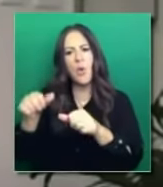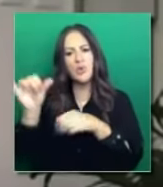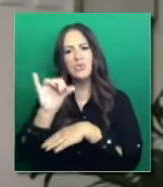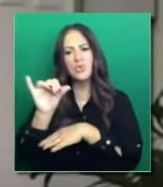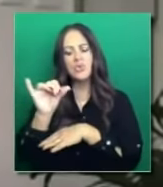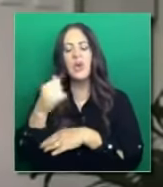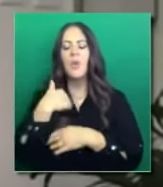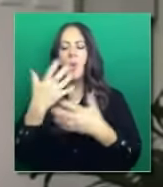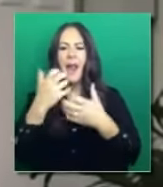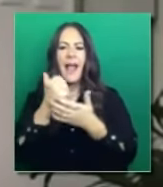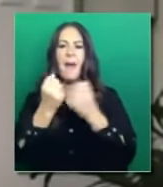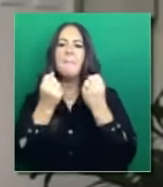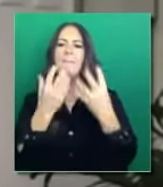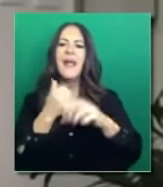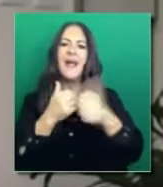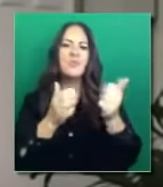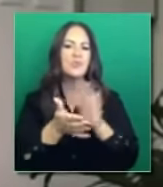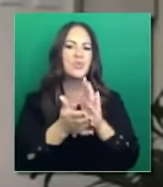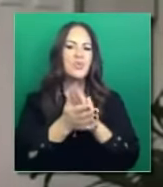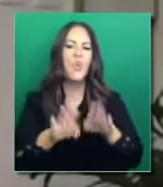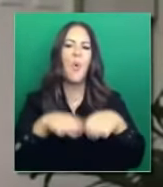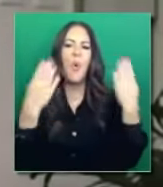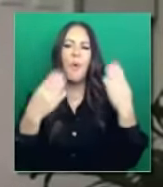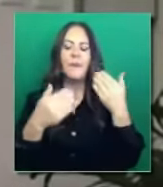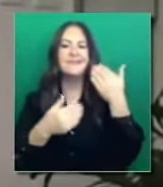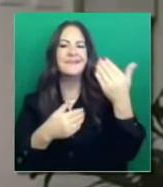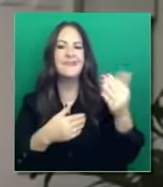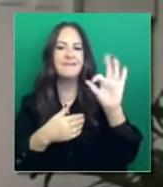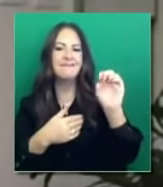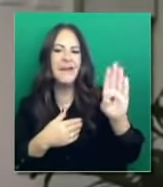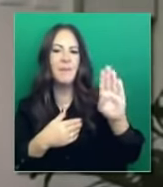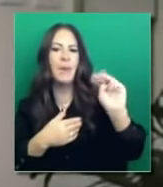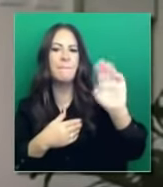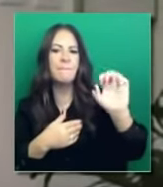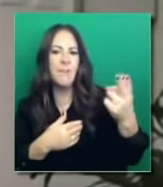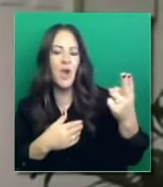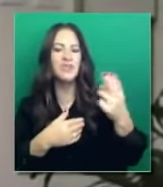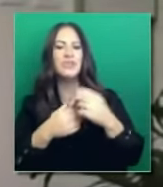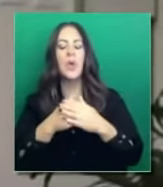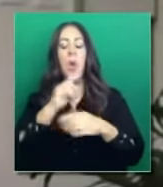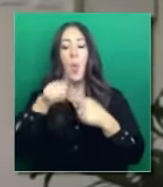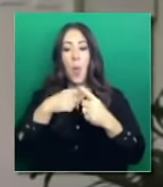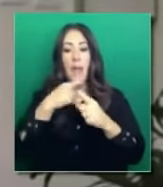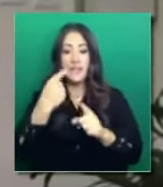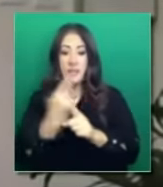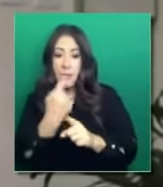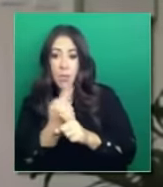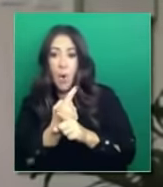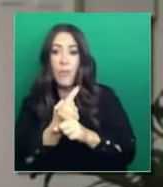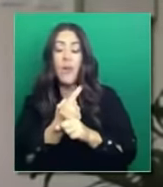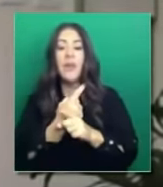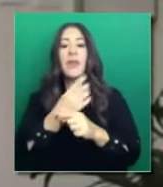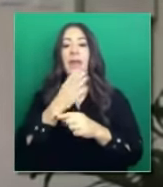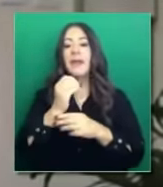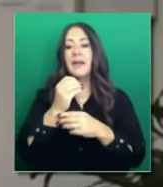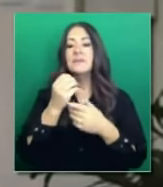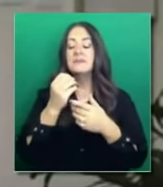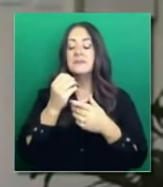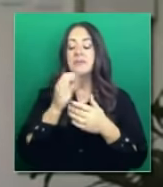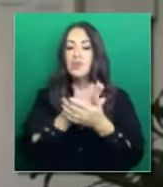and in March on a staged and phased-in basis that is appropriate to the context of the